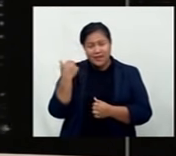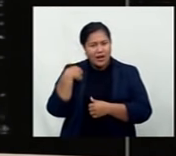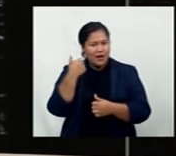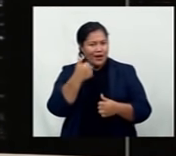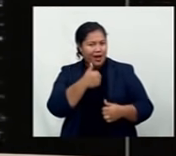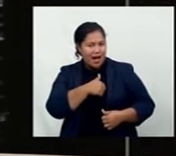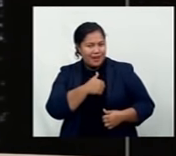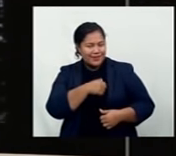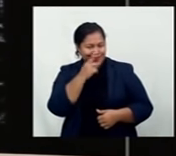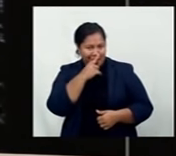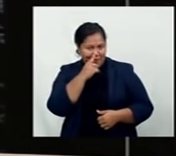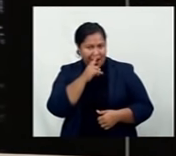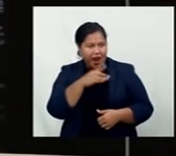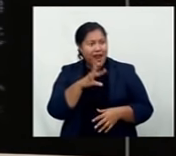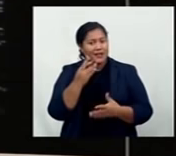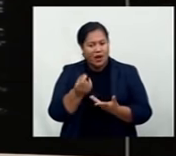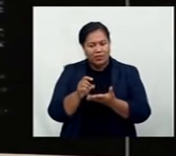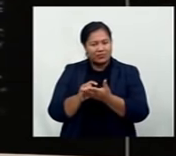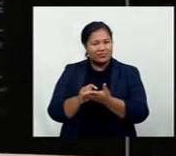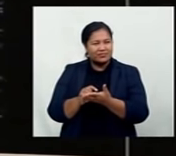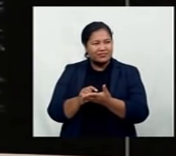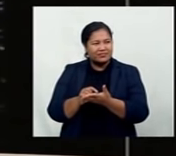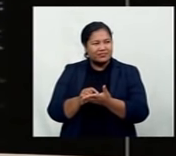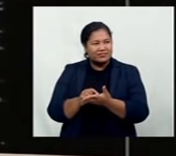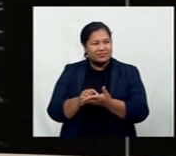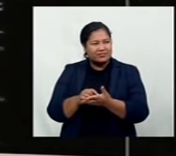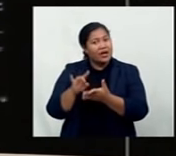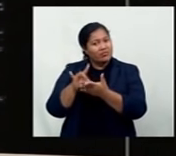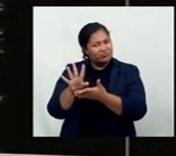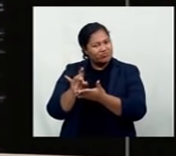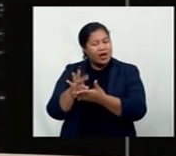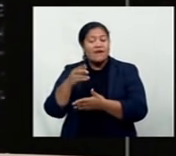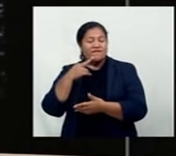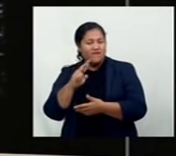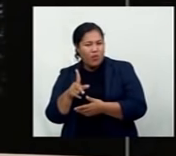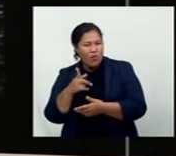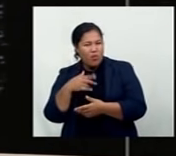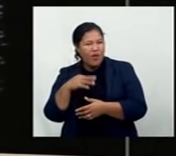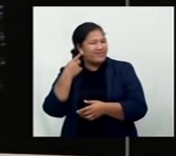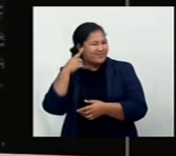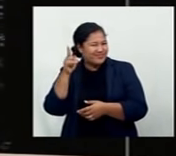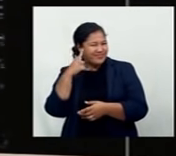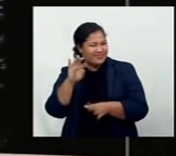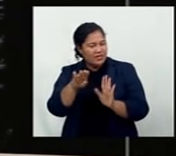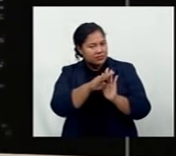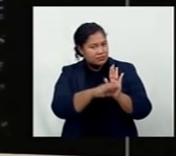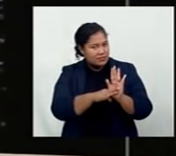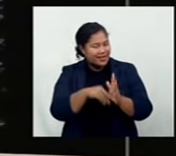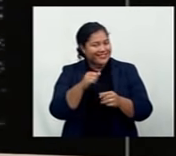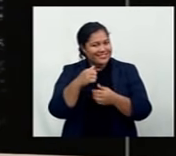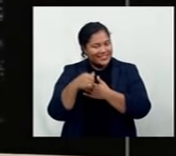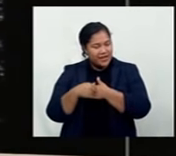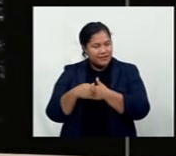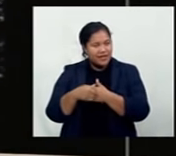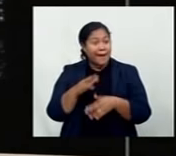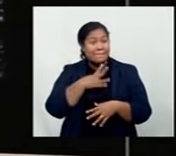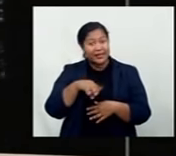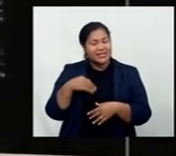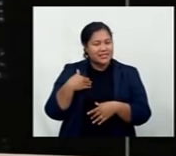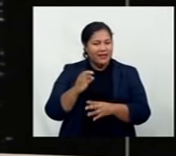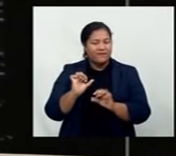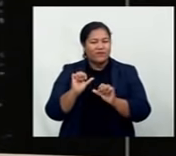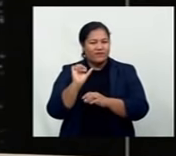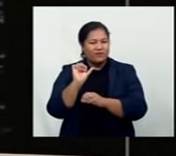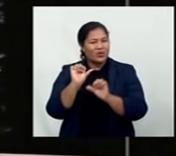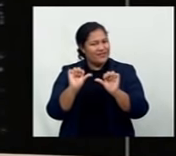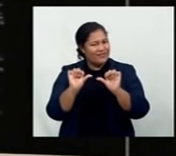military forces have been discharged for breaching quarantine protocols. Minister for Defence and National Policing Inia Seruiratu